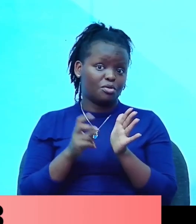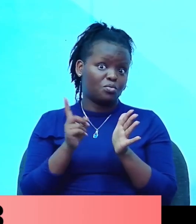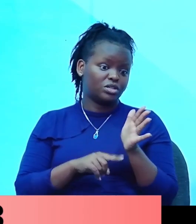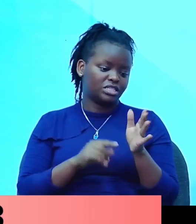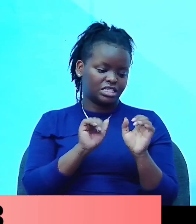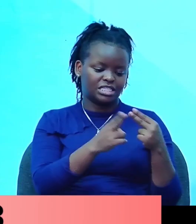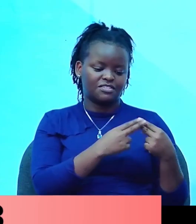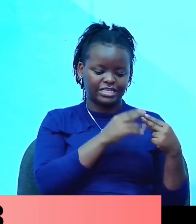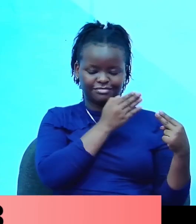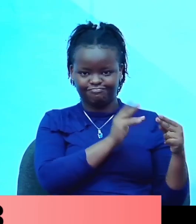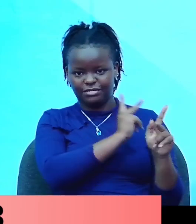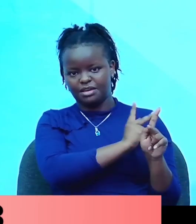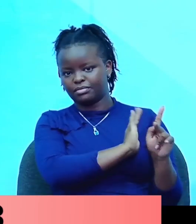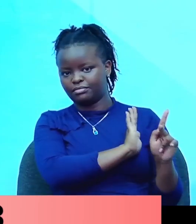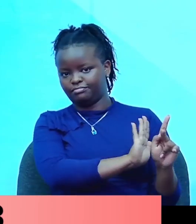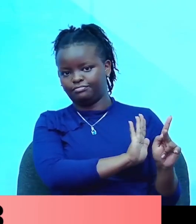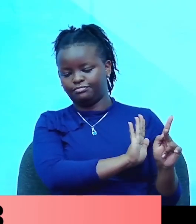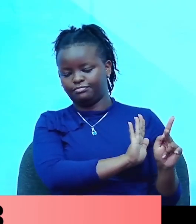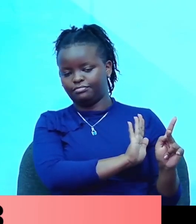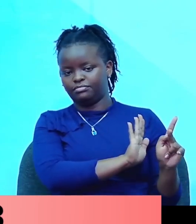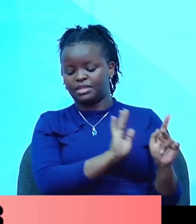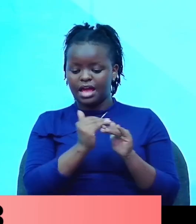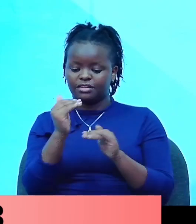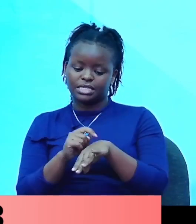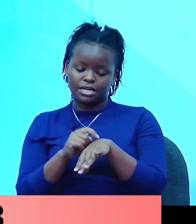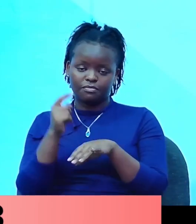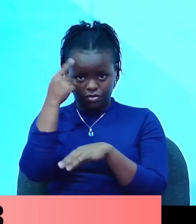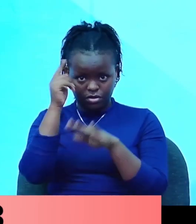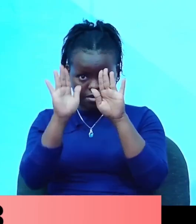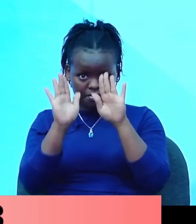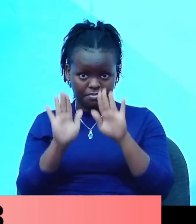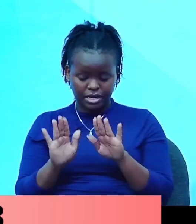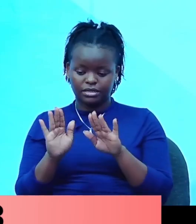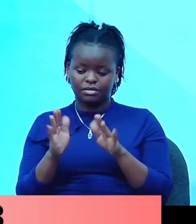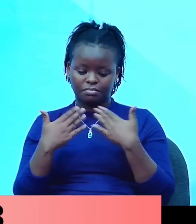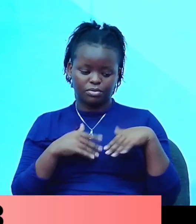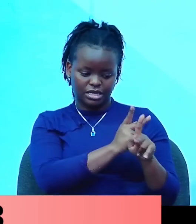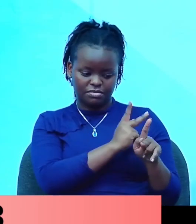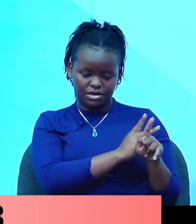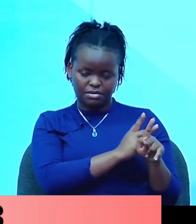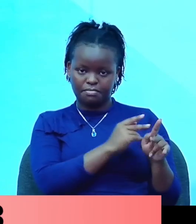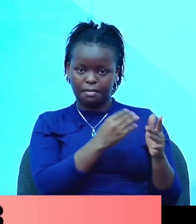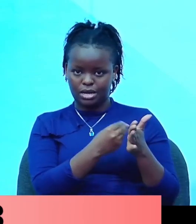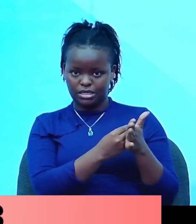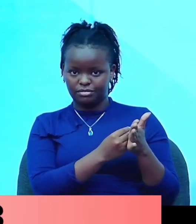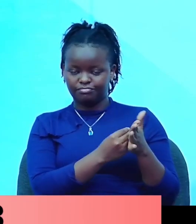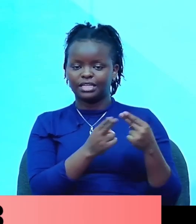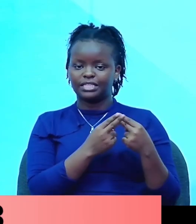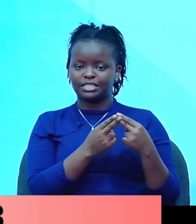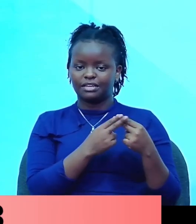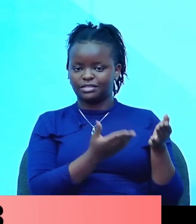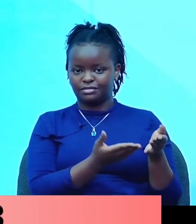So what we realize is even after the period of the campaign, people actually kept their money. Right. in their savings, which is